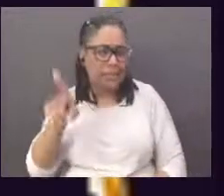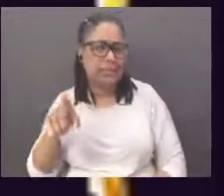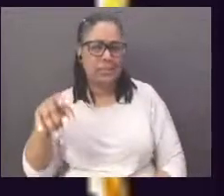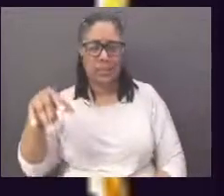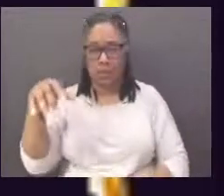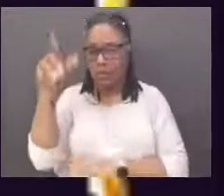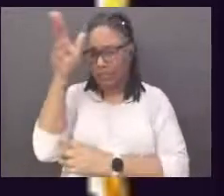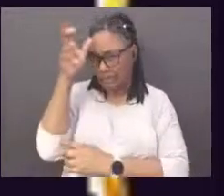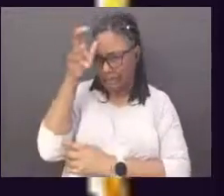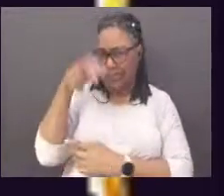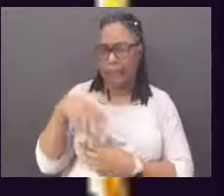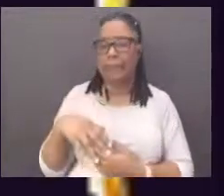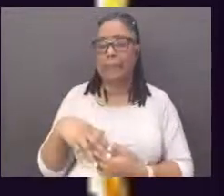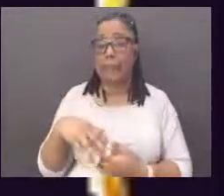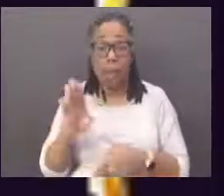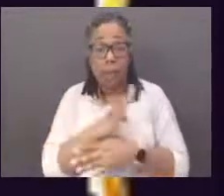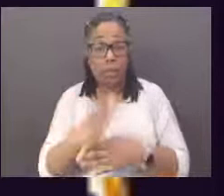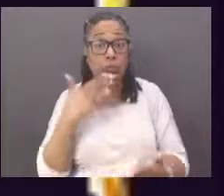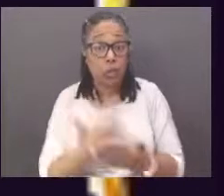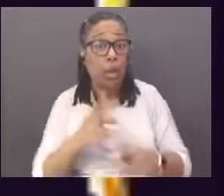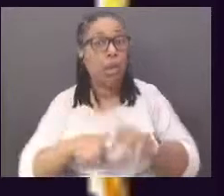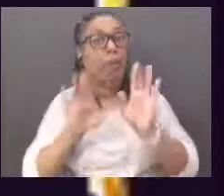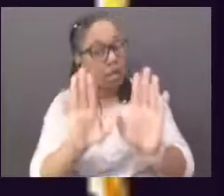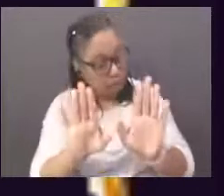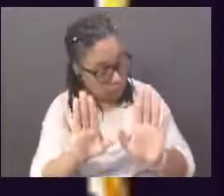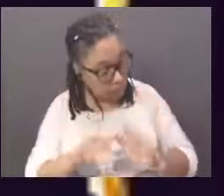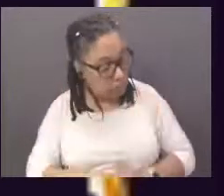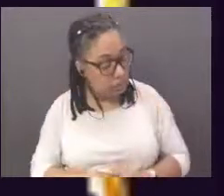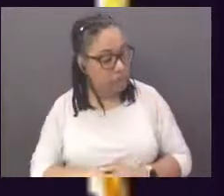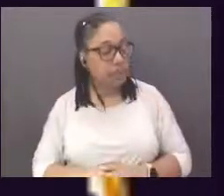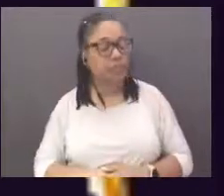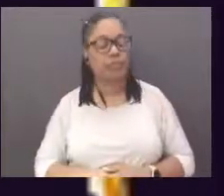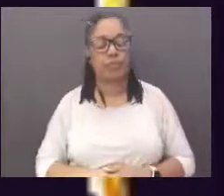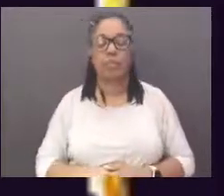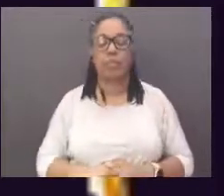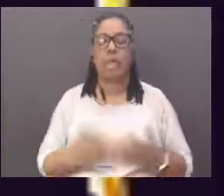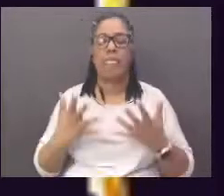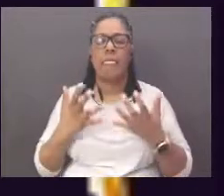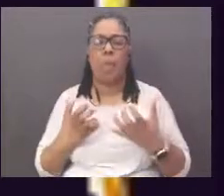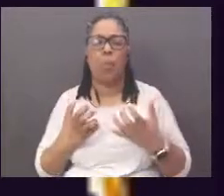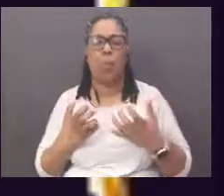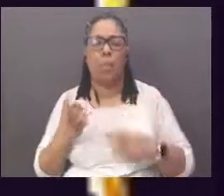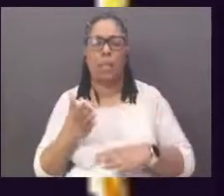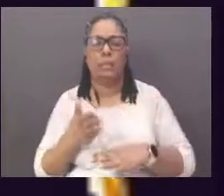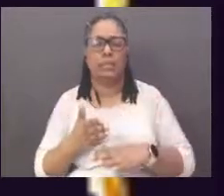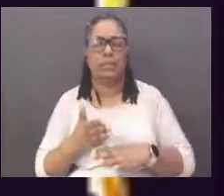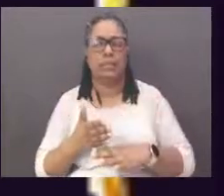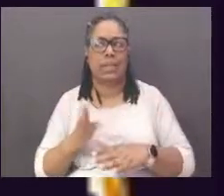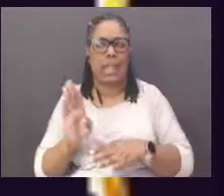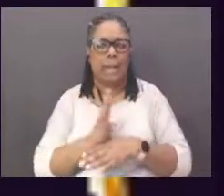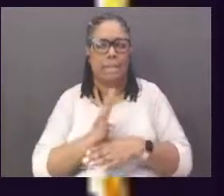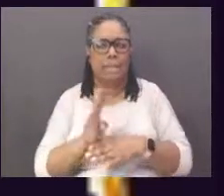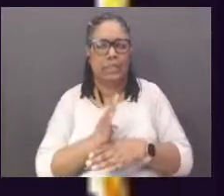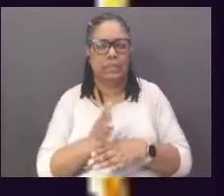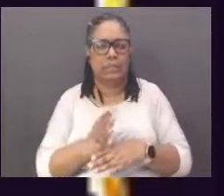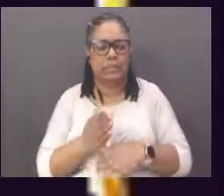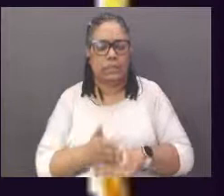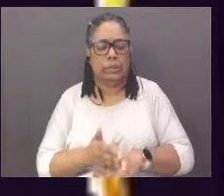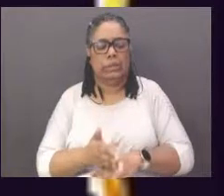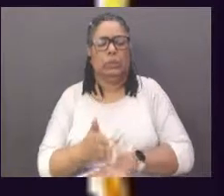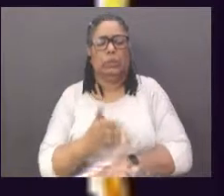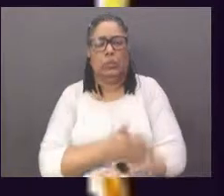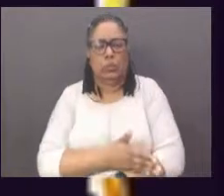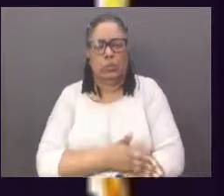good. However, they wanted to improve and grow the business. And so they noticed